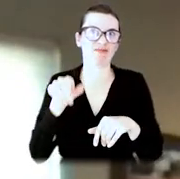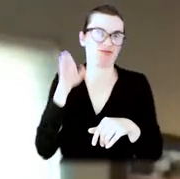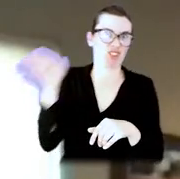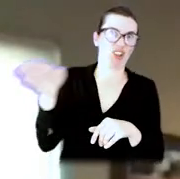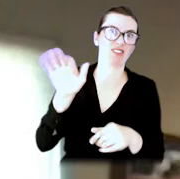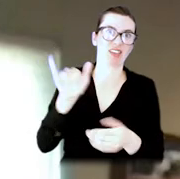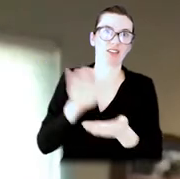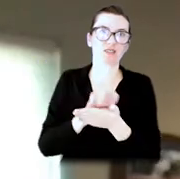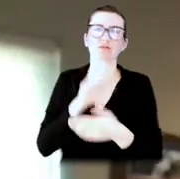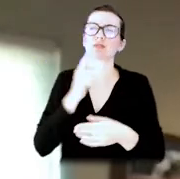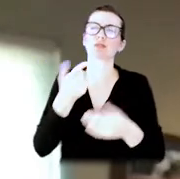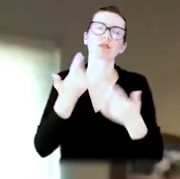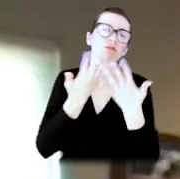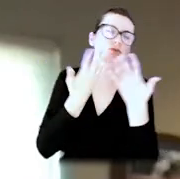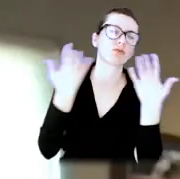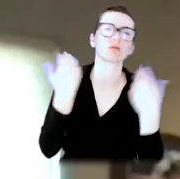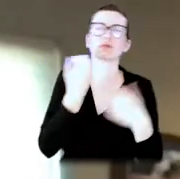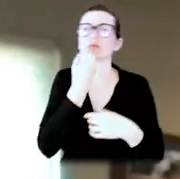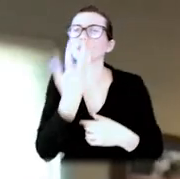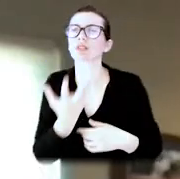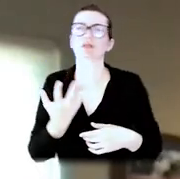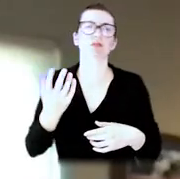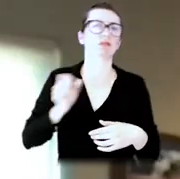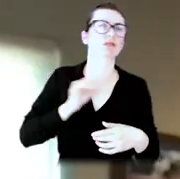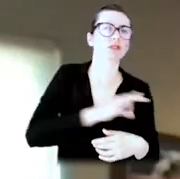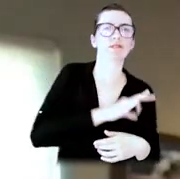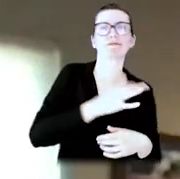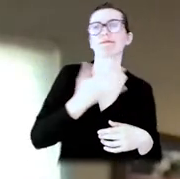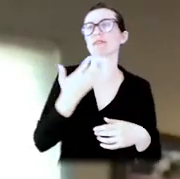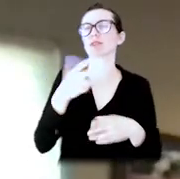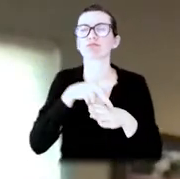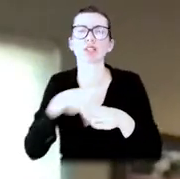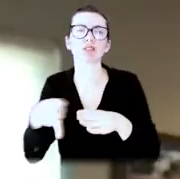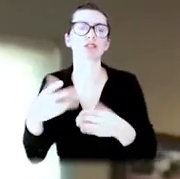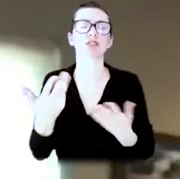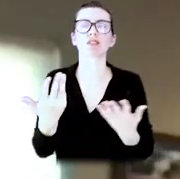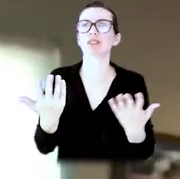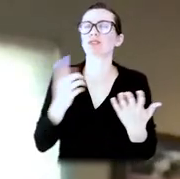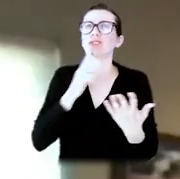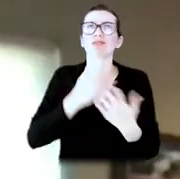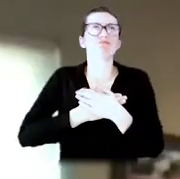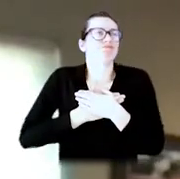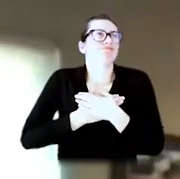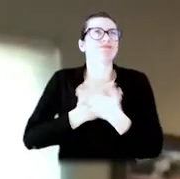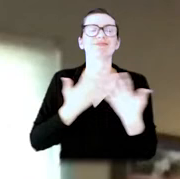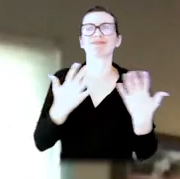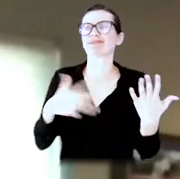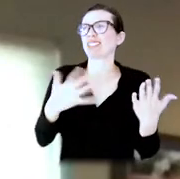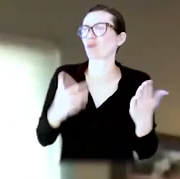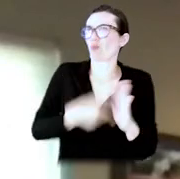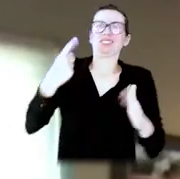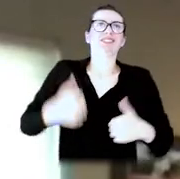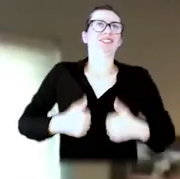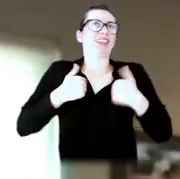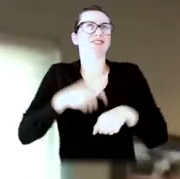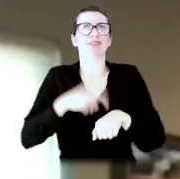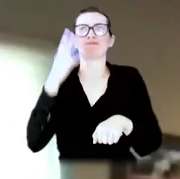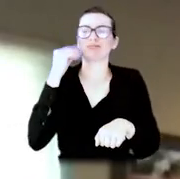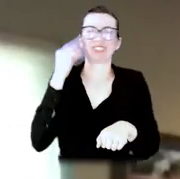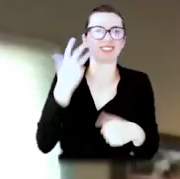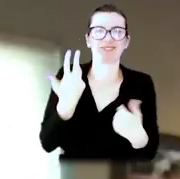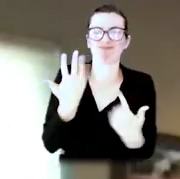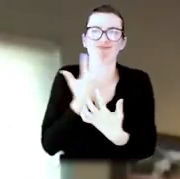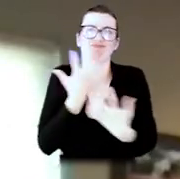professional staff. And staying there was just actually with a once in a lifetime experience. And it's one I'll never forget